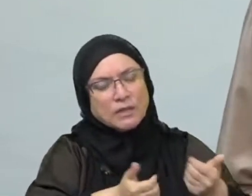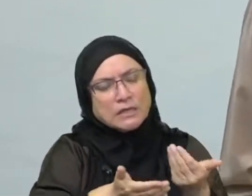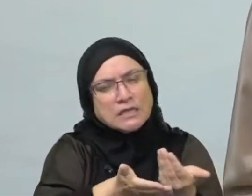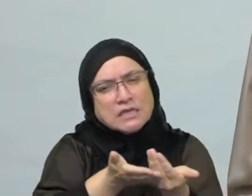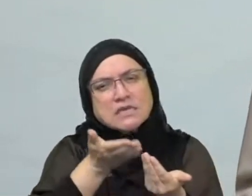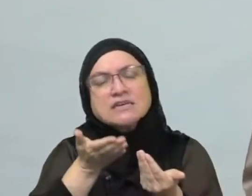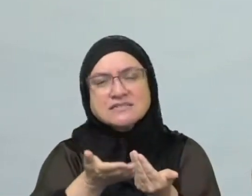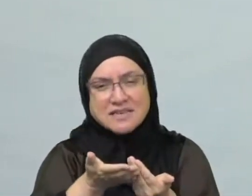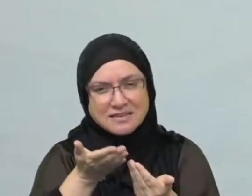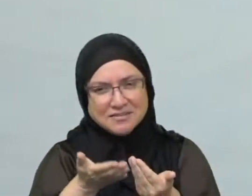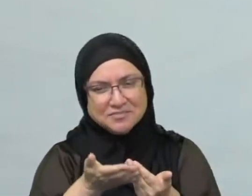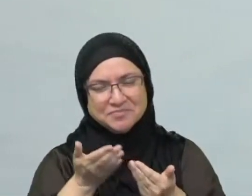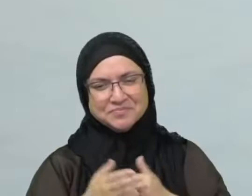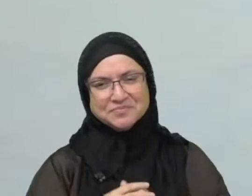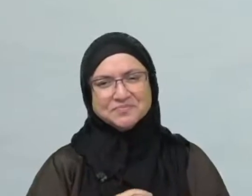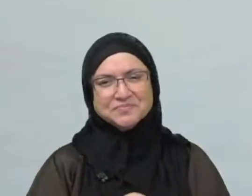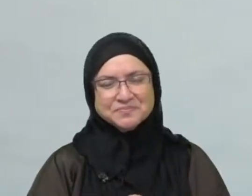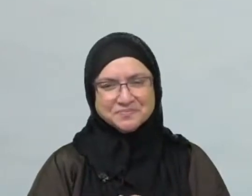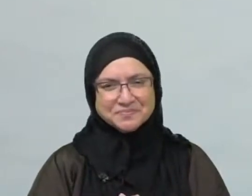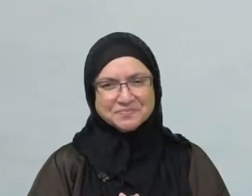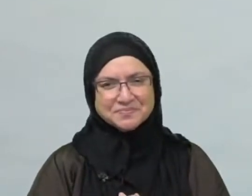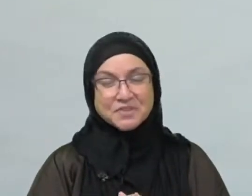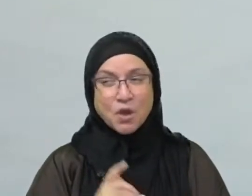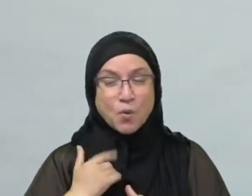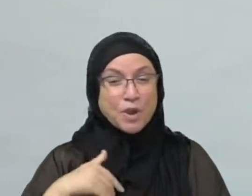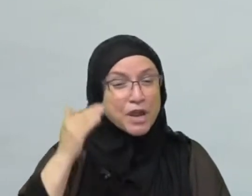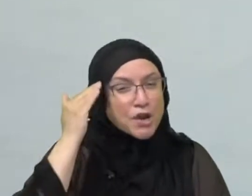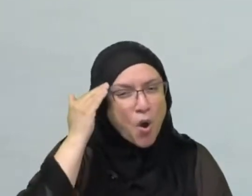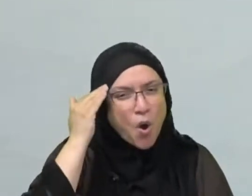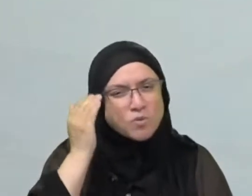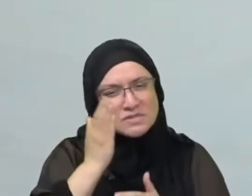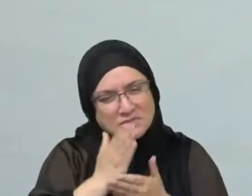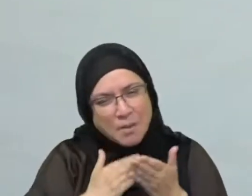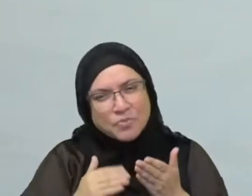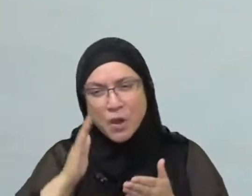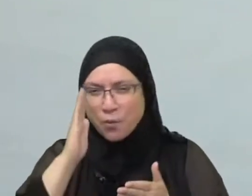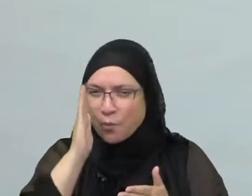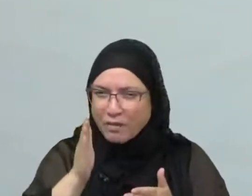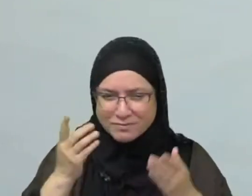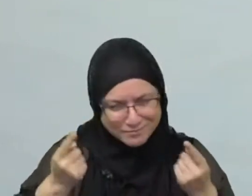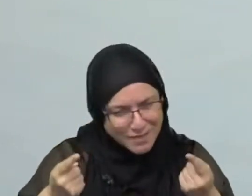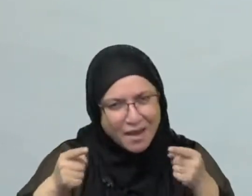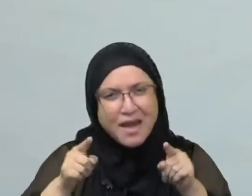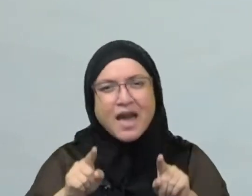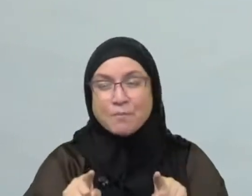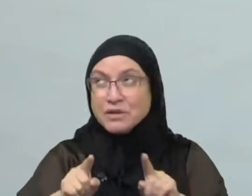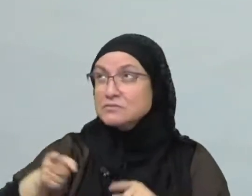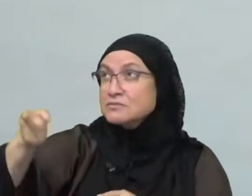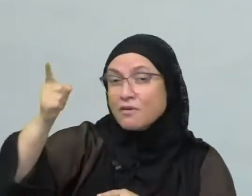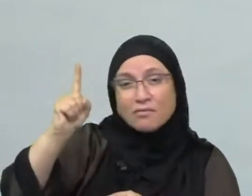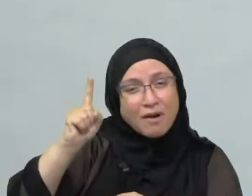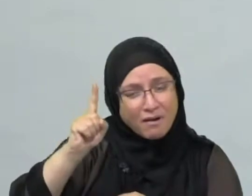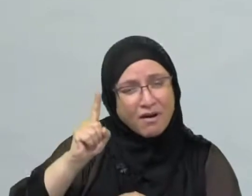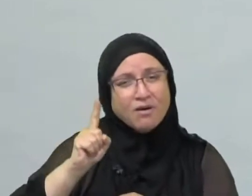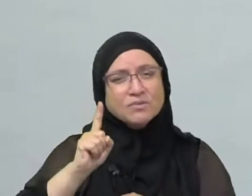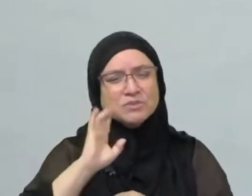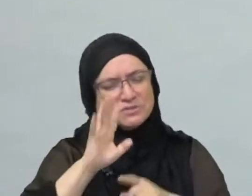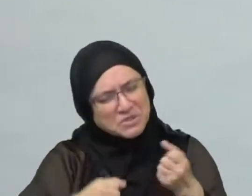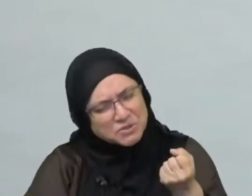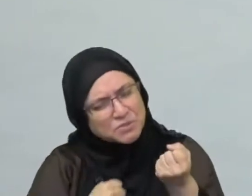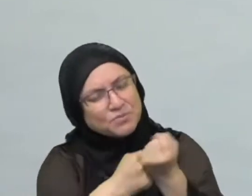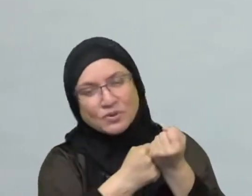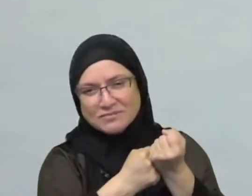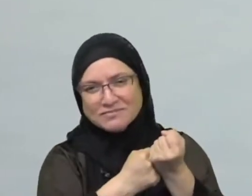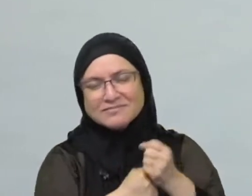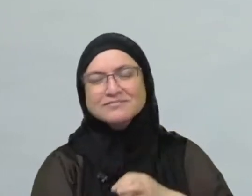switch this entire equation, and Allah will support you, and you have been promised victory in this life or to